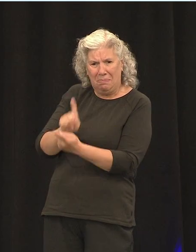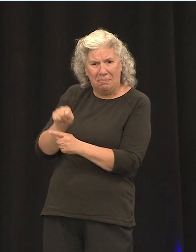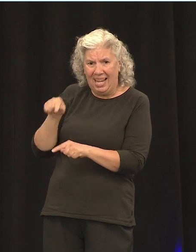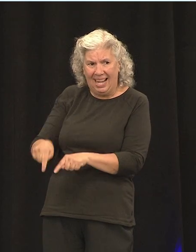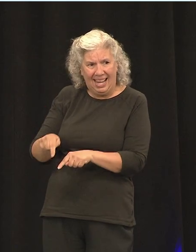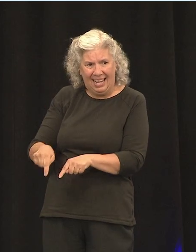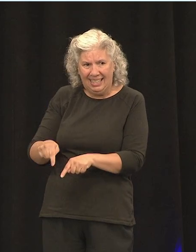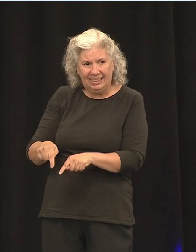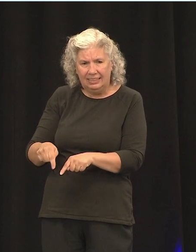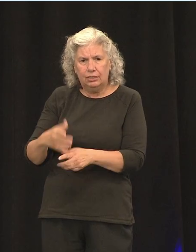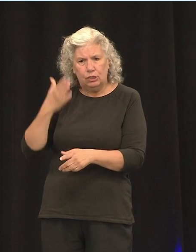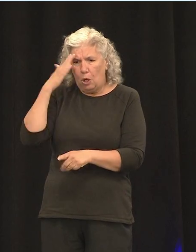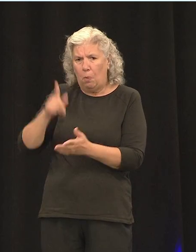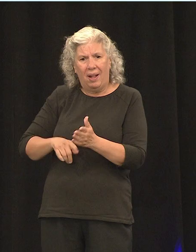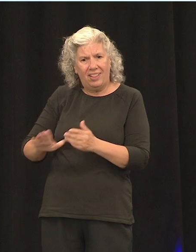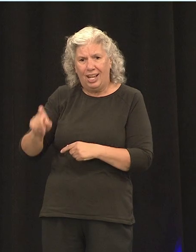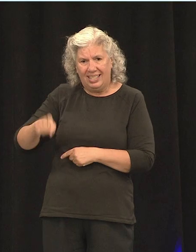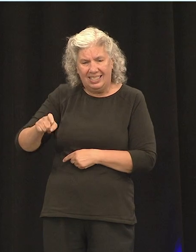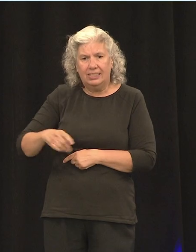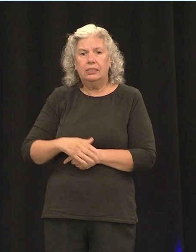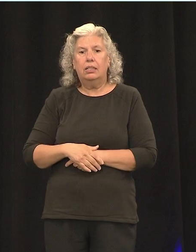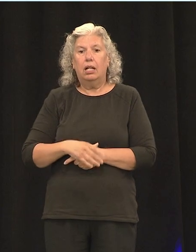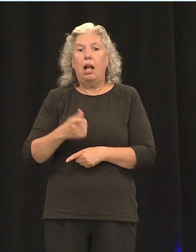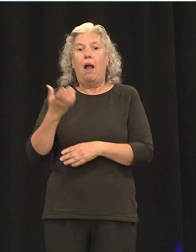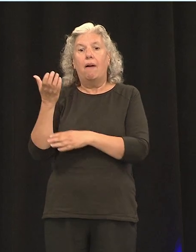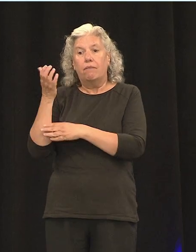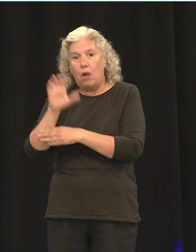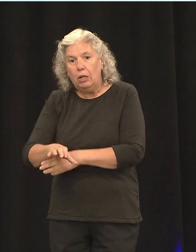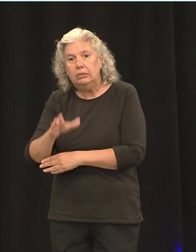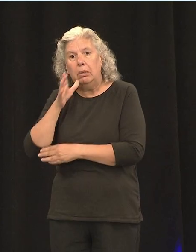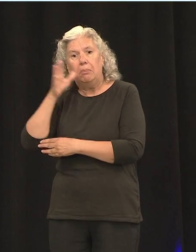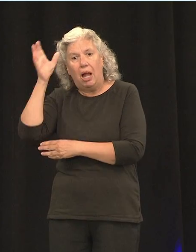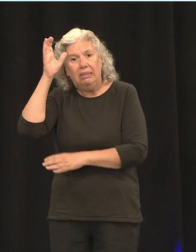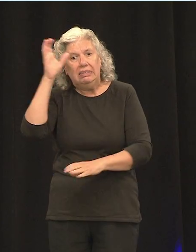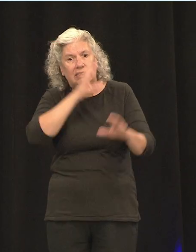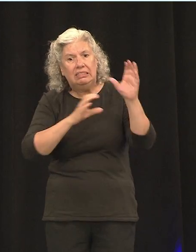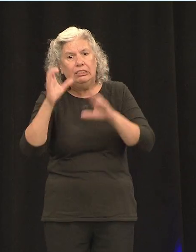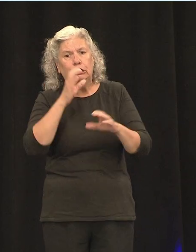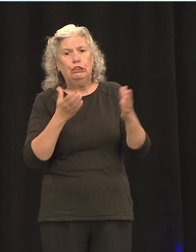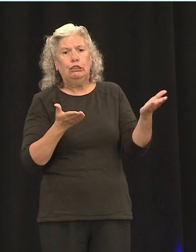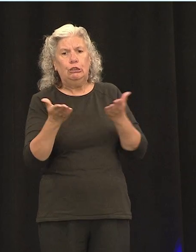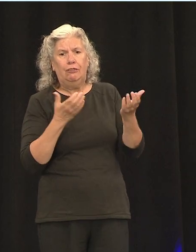to really push for services and supports because the parents know their children the best.